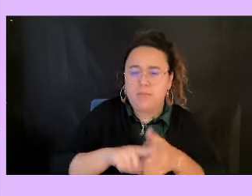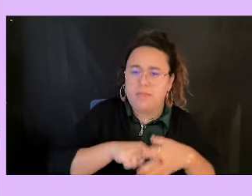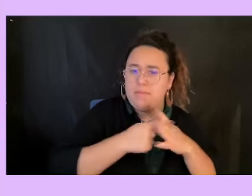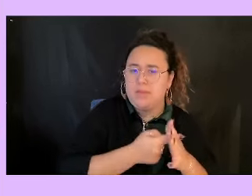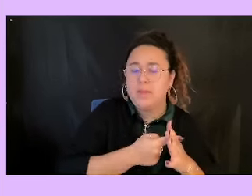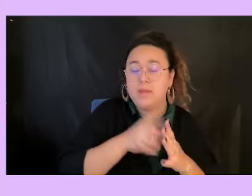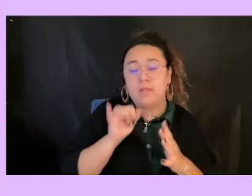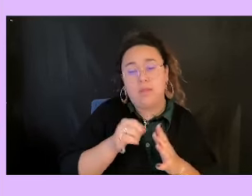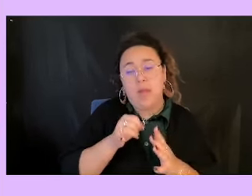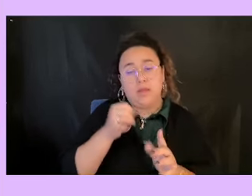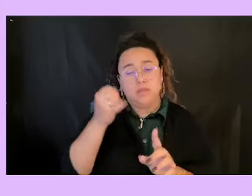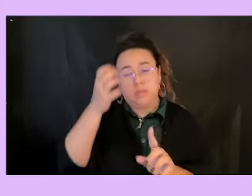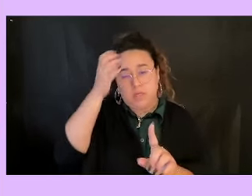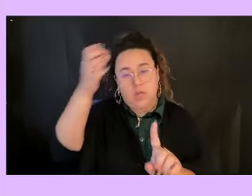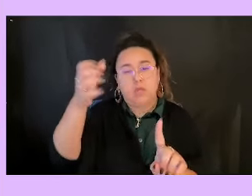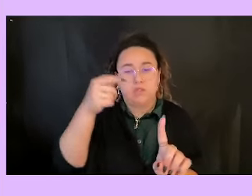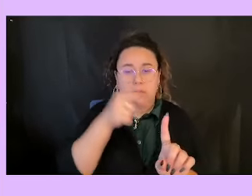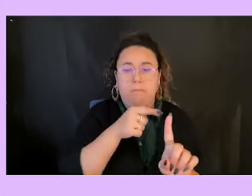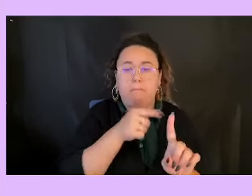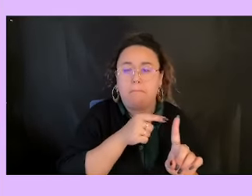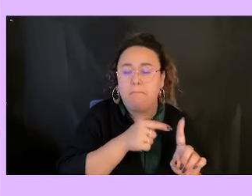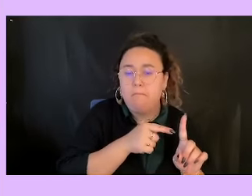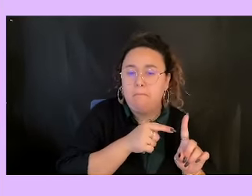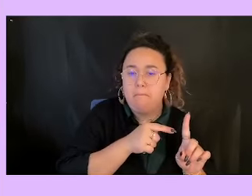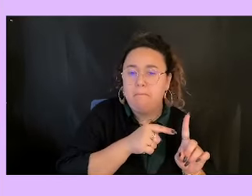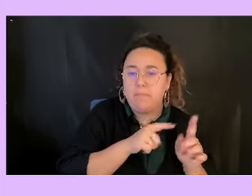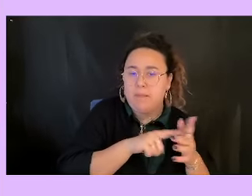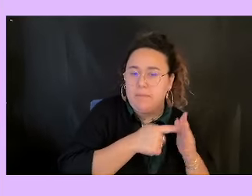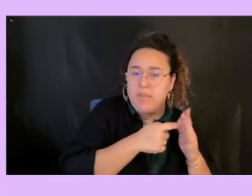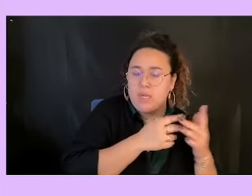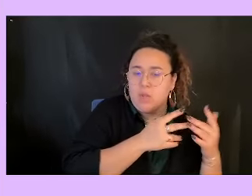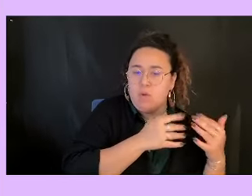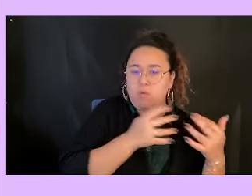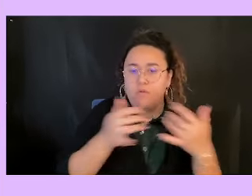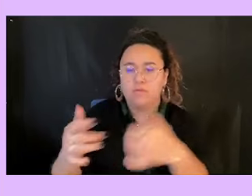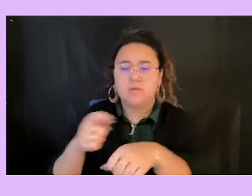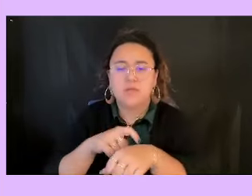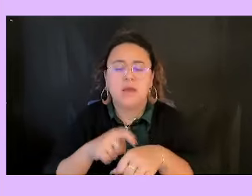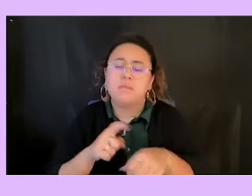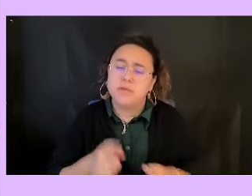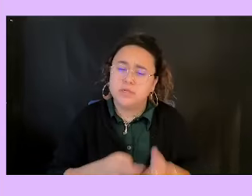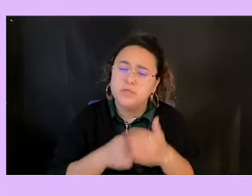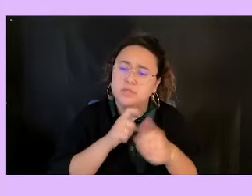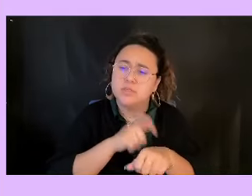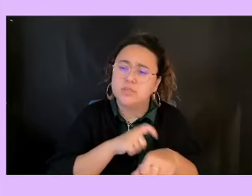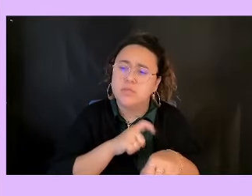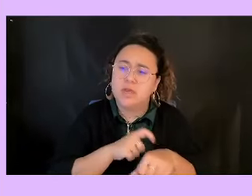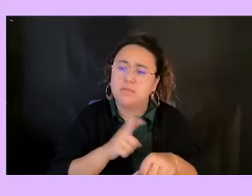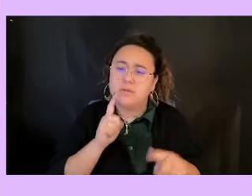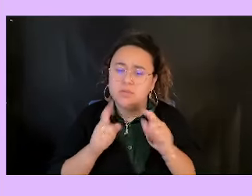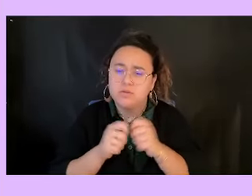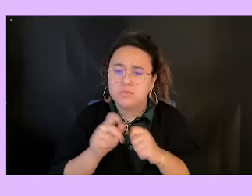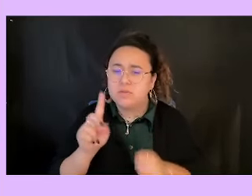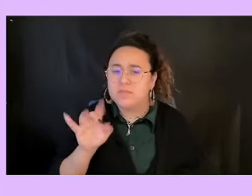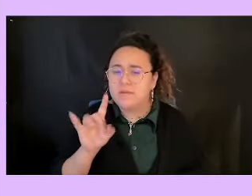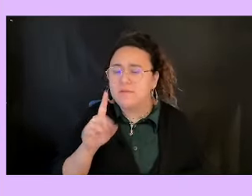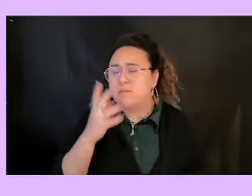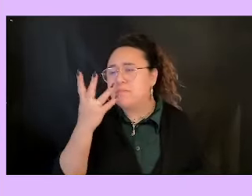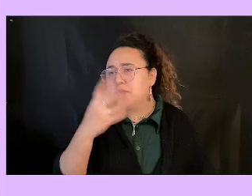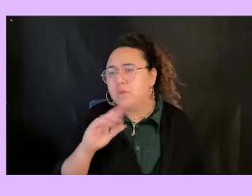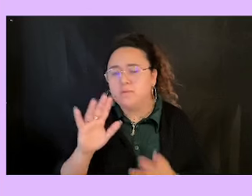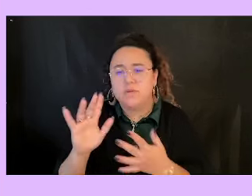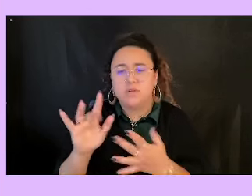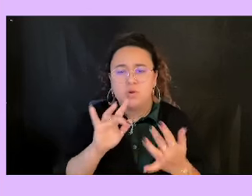premise of this concept. And over time, it took time, and we were talking, David, we gave a beautiful tour of the library